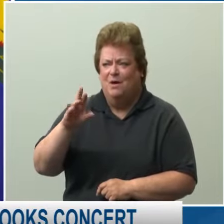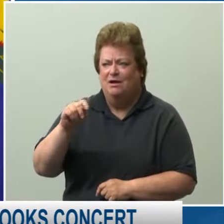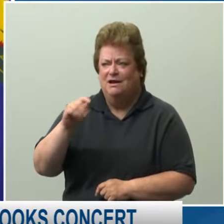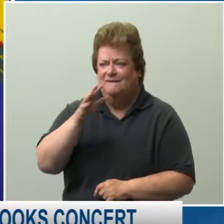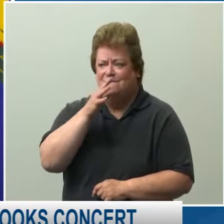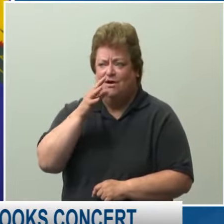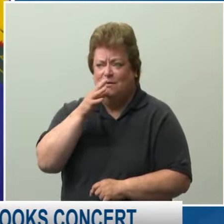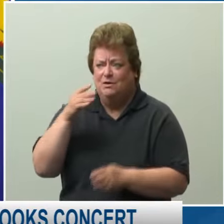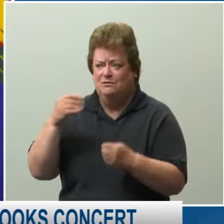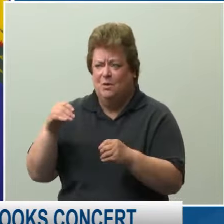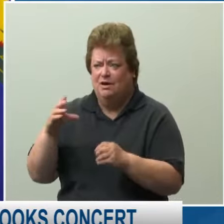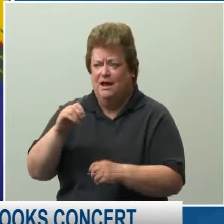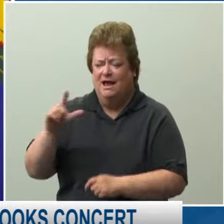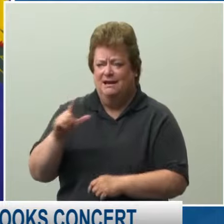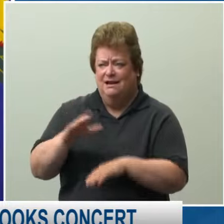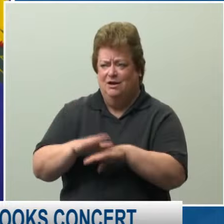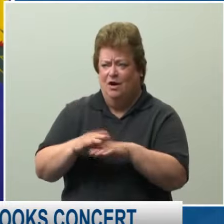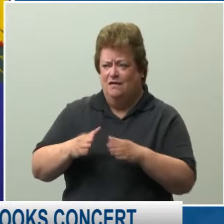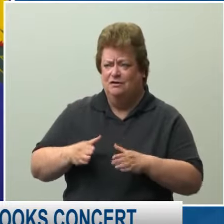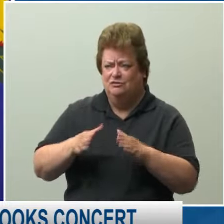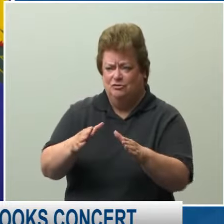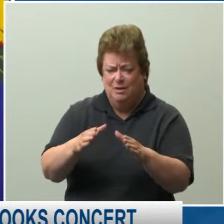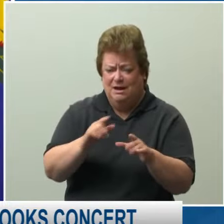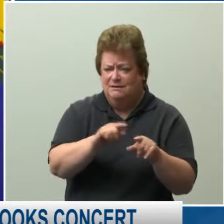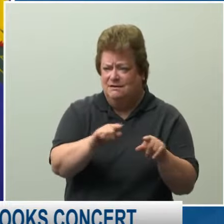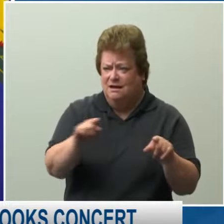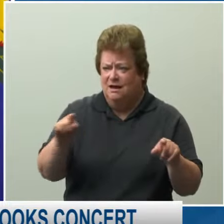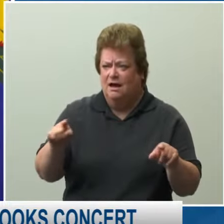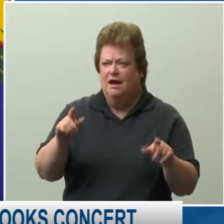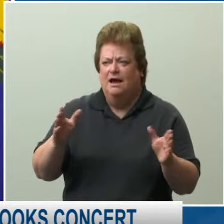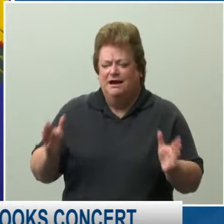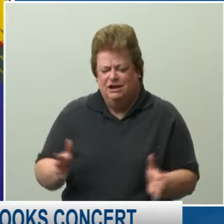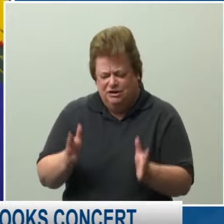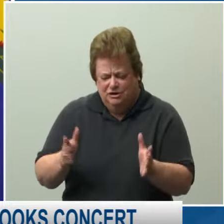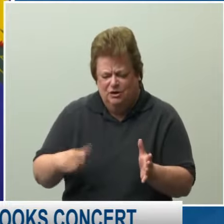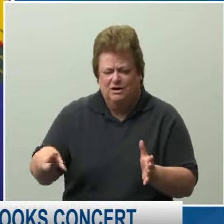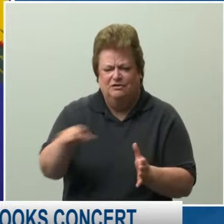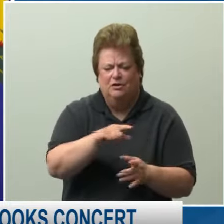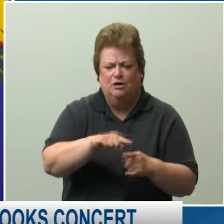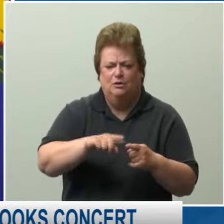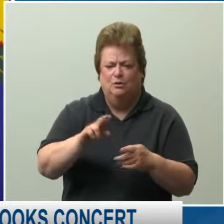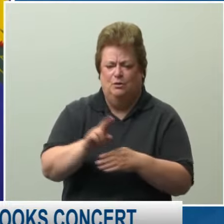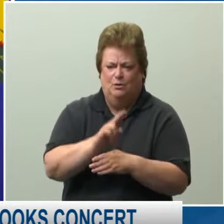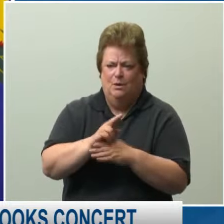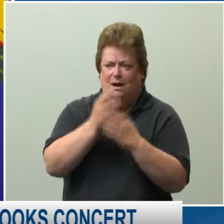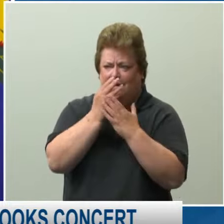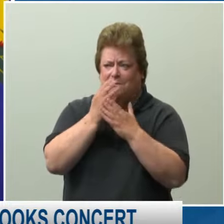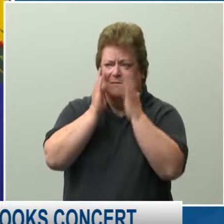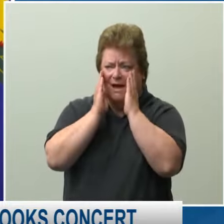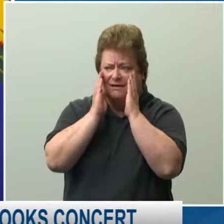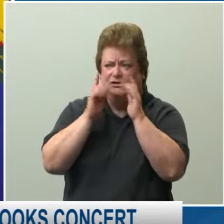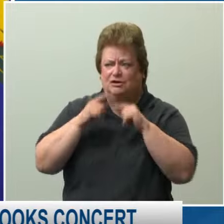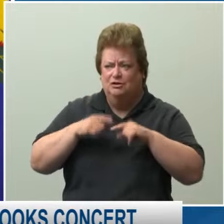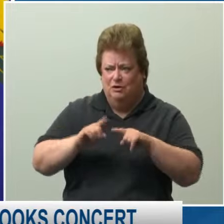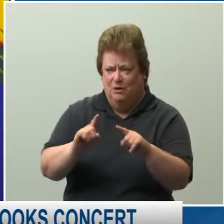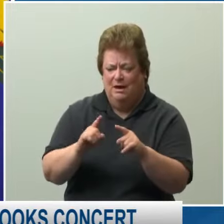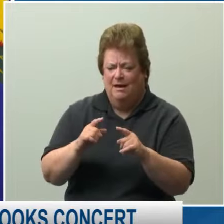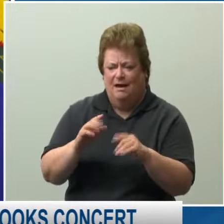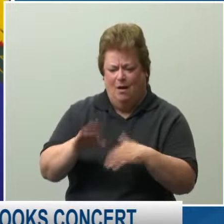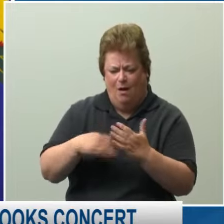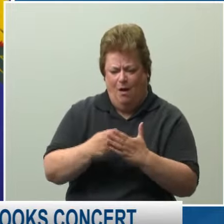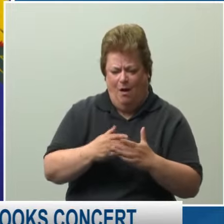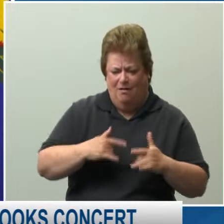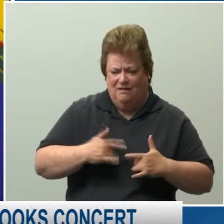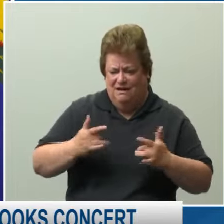and Lincoln on the Streets, are highly encouraged to wear their masks through these weekend events to help prevent the spread